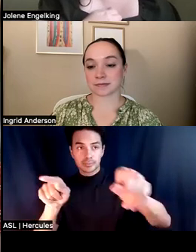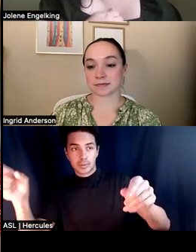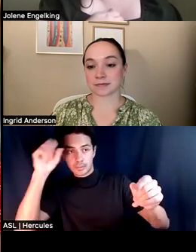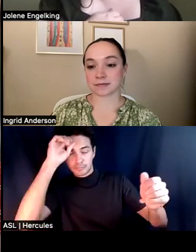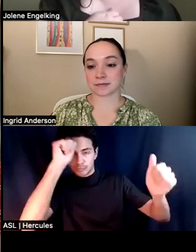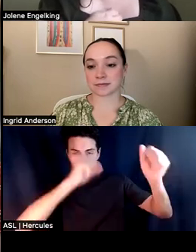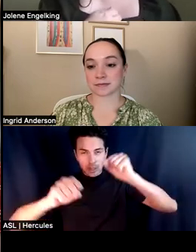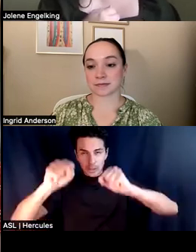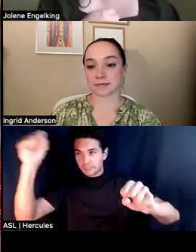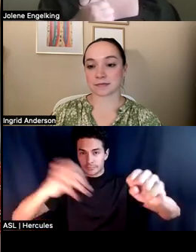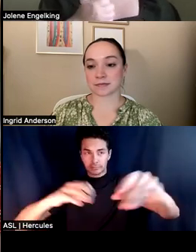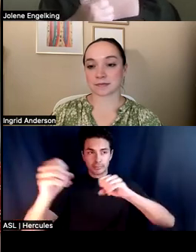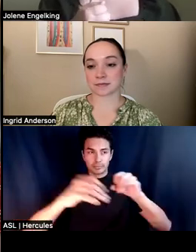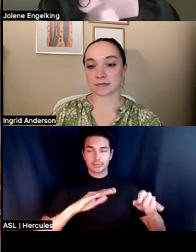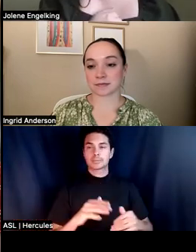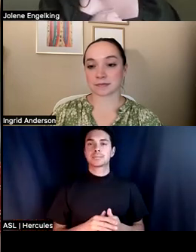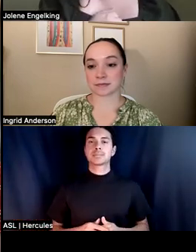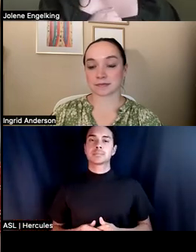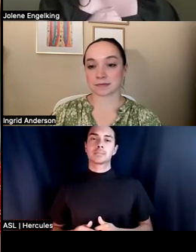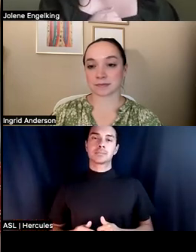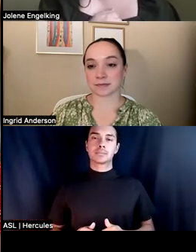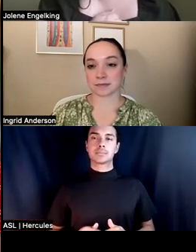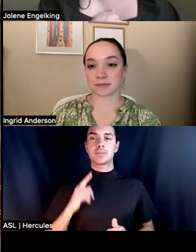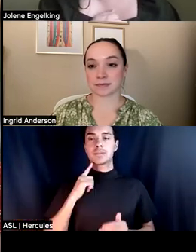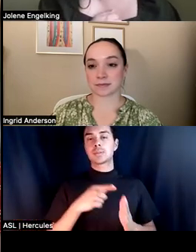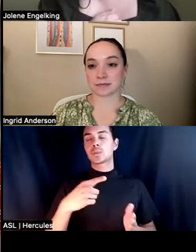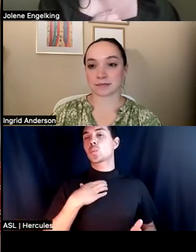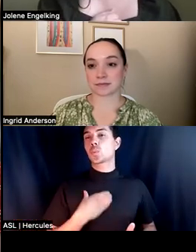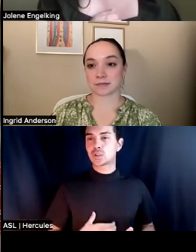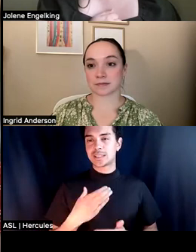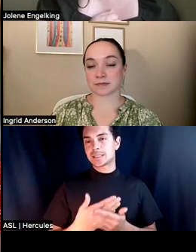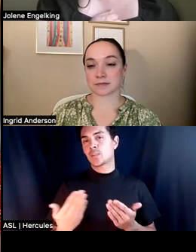something is a priority for us, say like you really wish that somebody would,